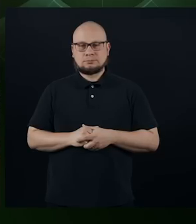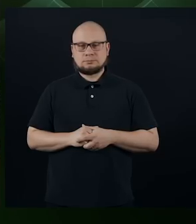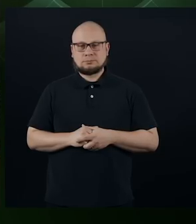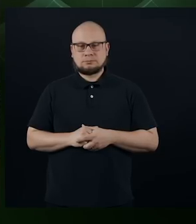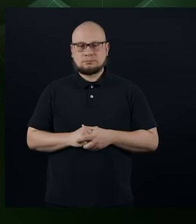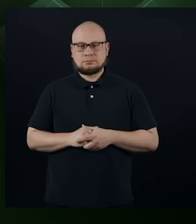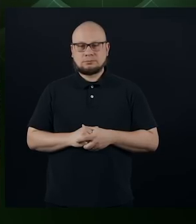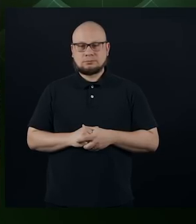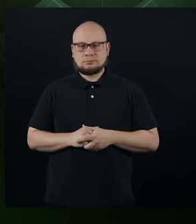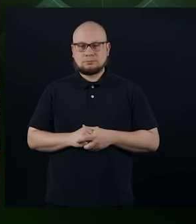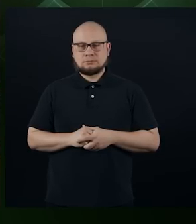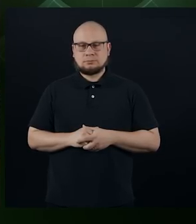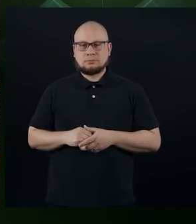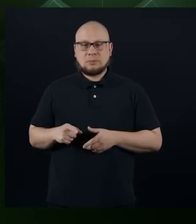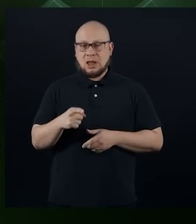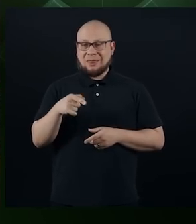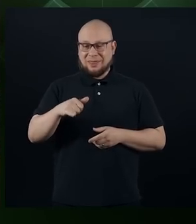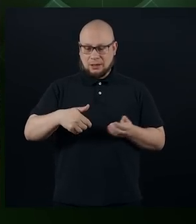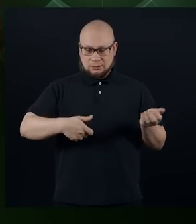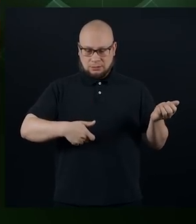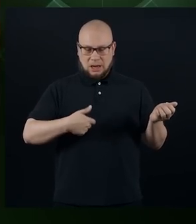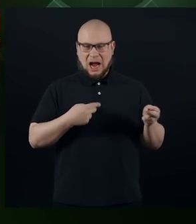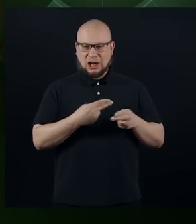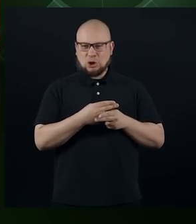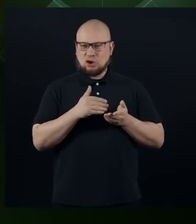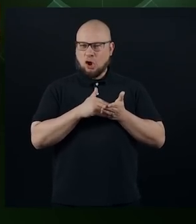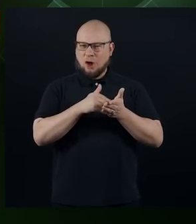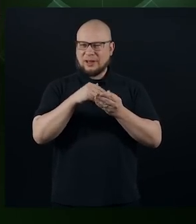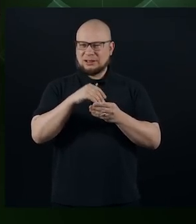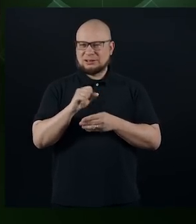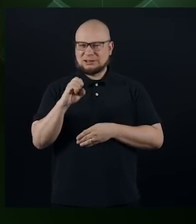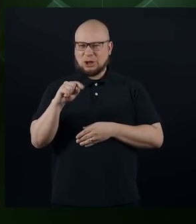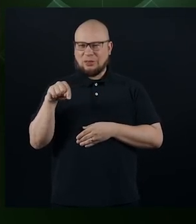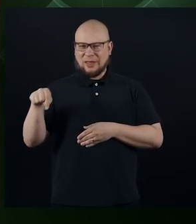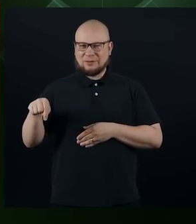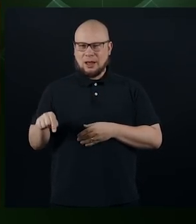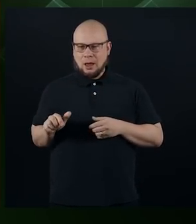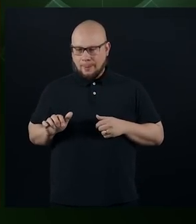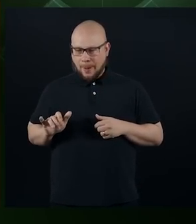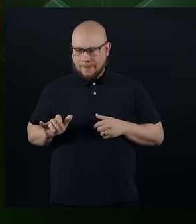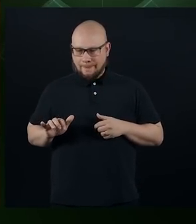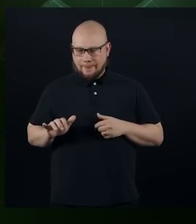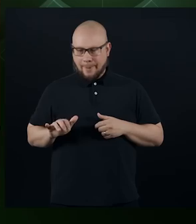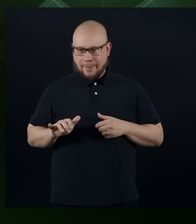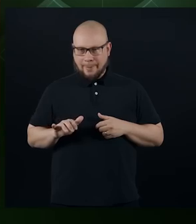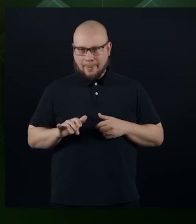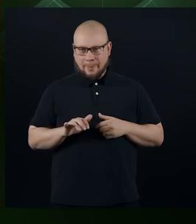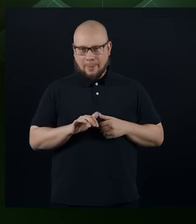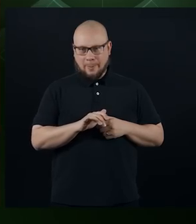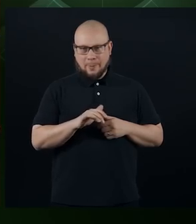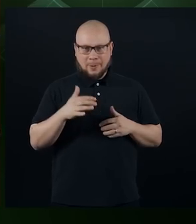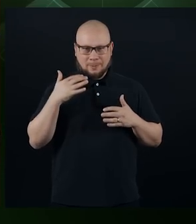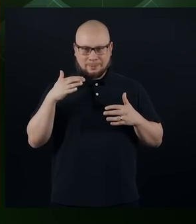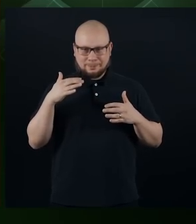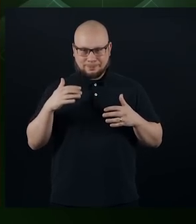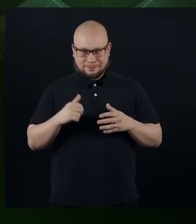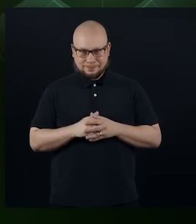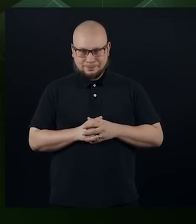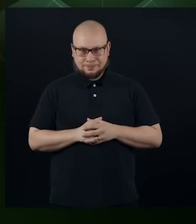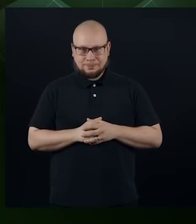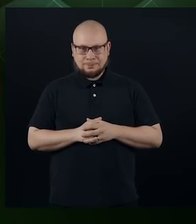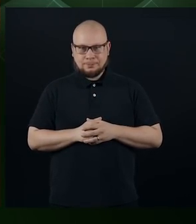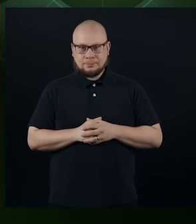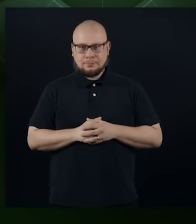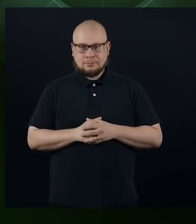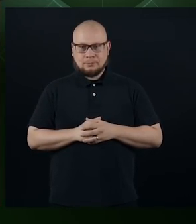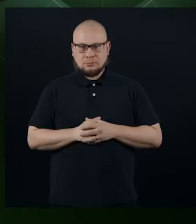This is a nickel harper, which we use quite a lot in Sea of Thieves. You have these keys that you sort of go chromatically that you use to